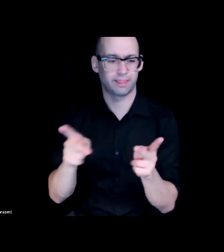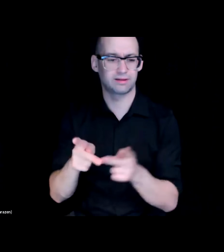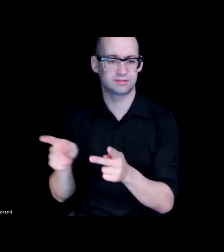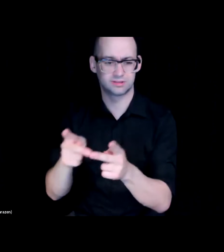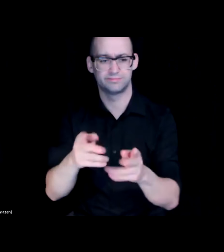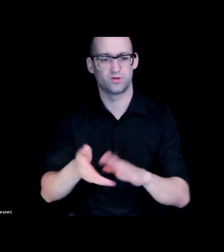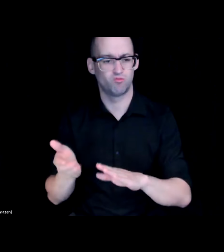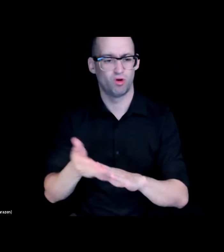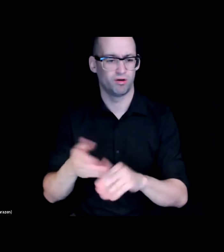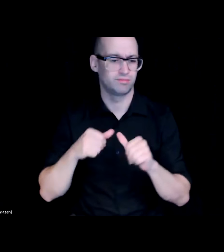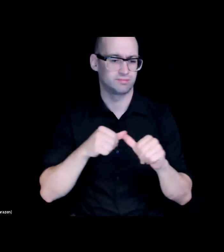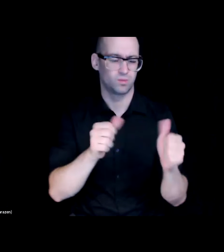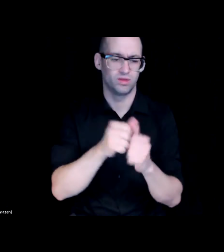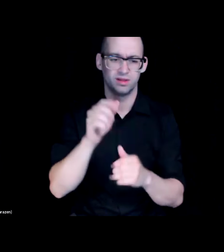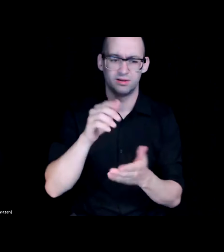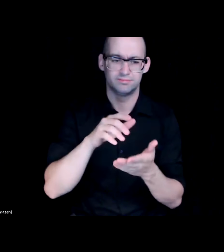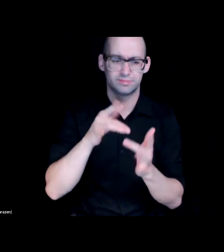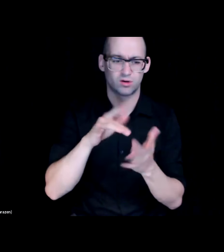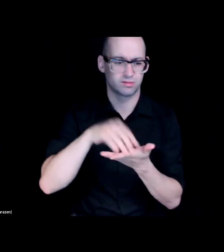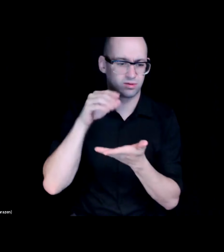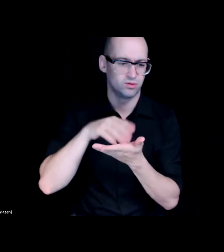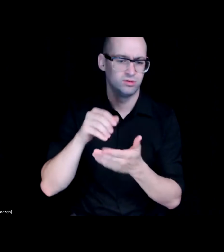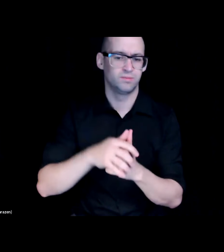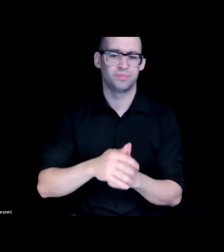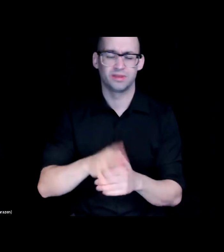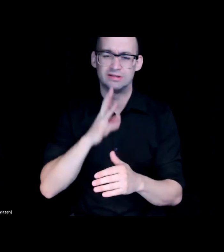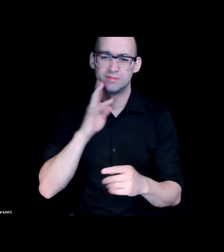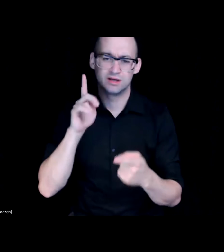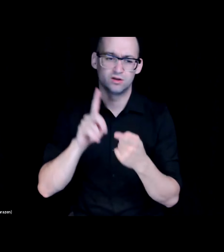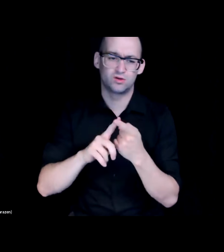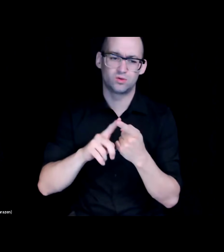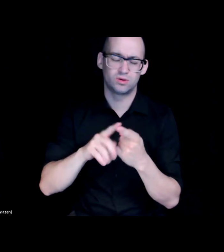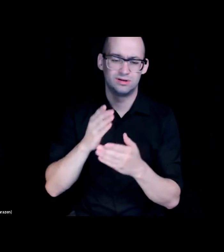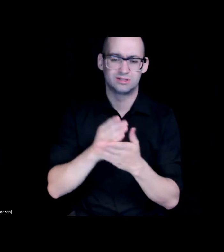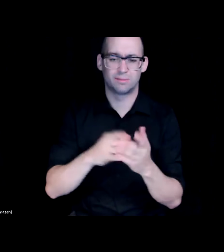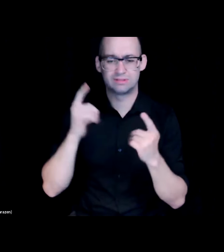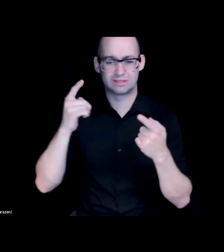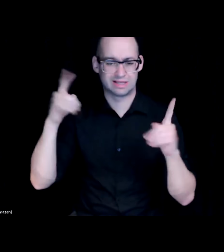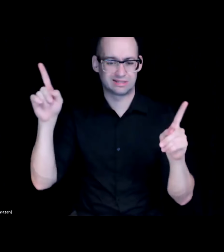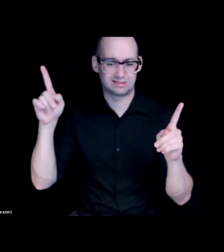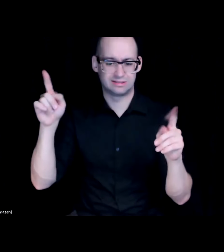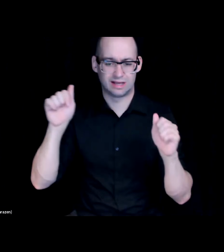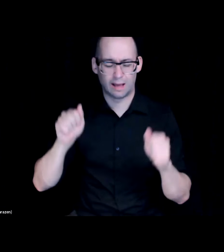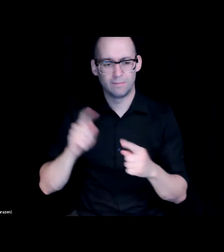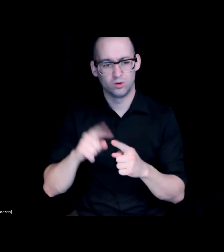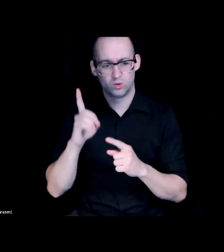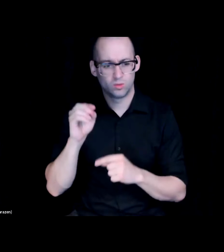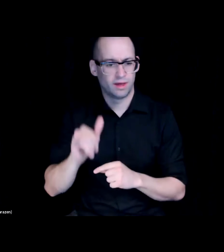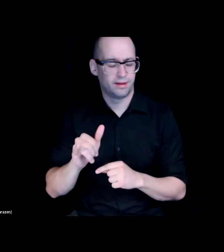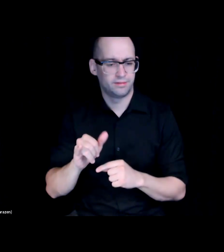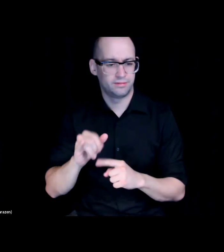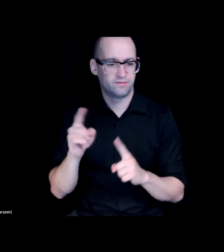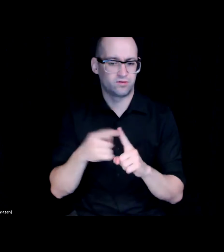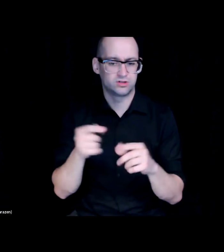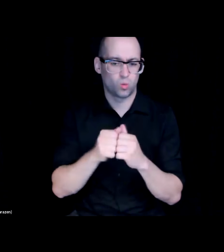concurrently with digital literacy. And so speaking to some of the successes that we've been able to do it, first of all, with the